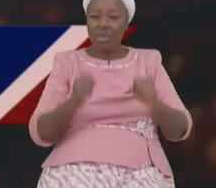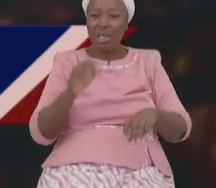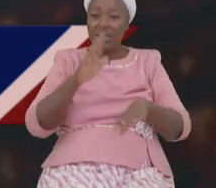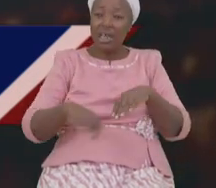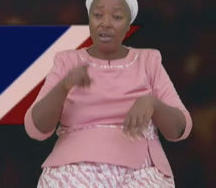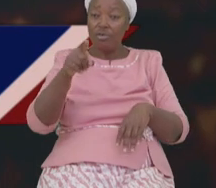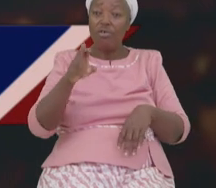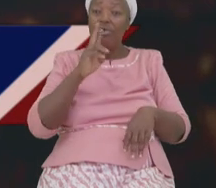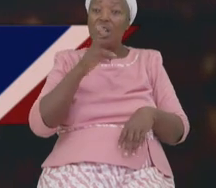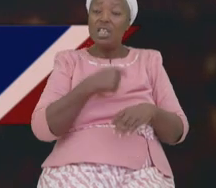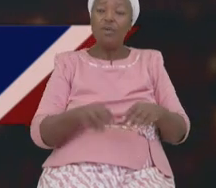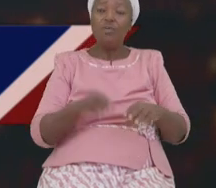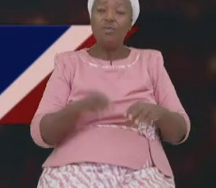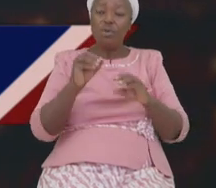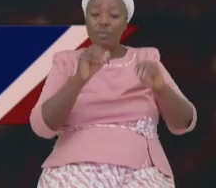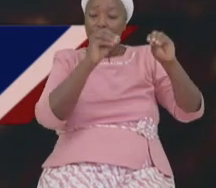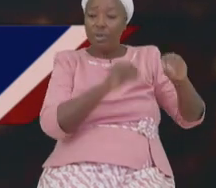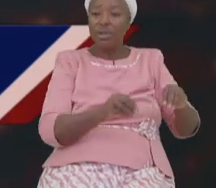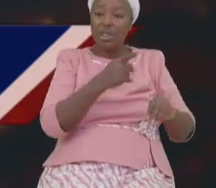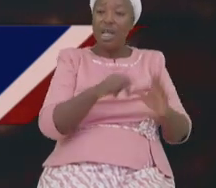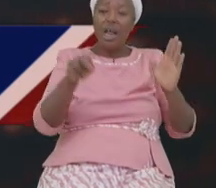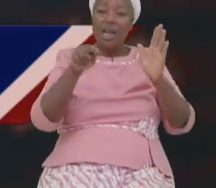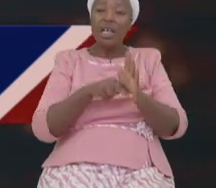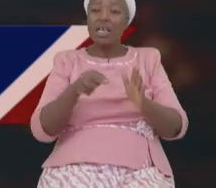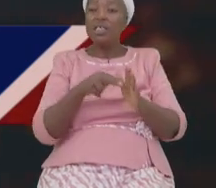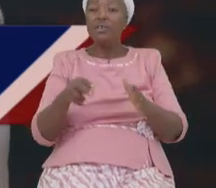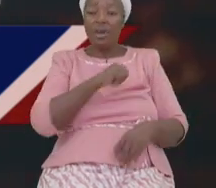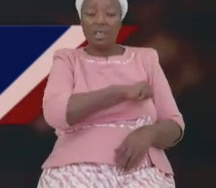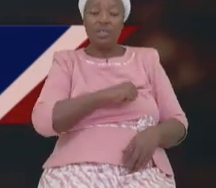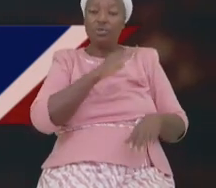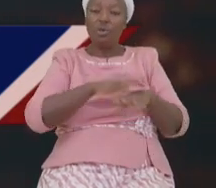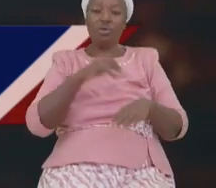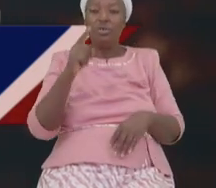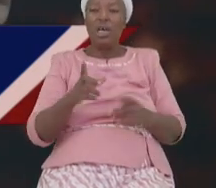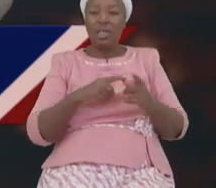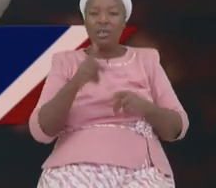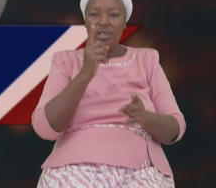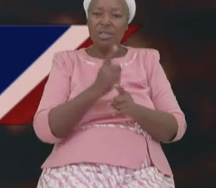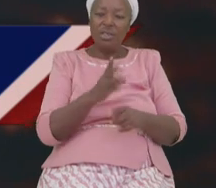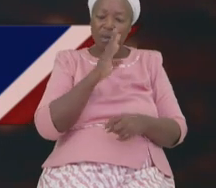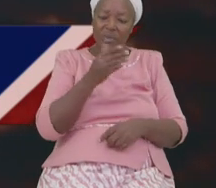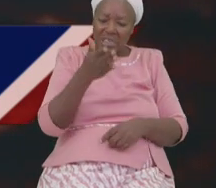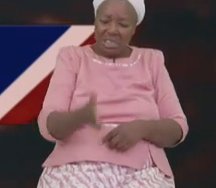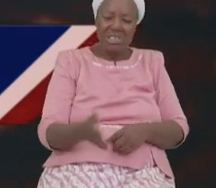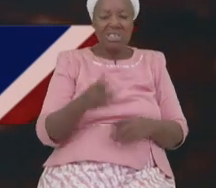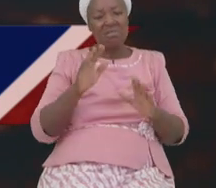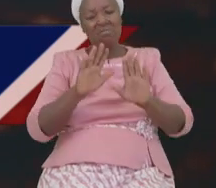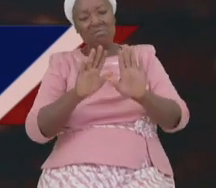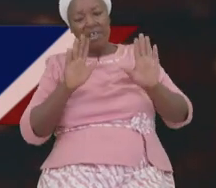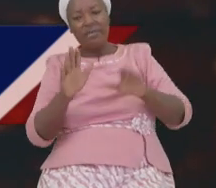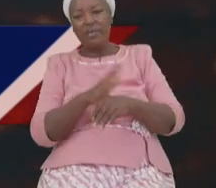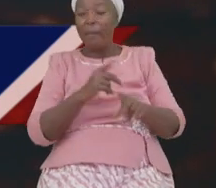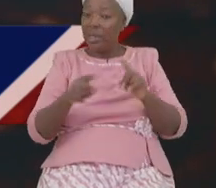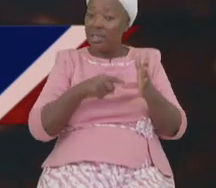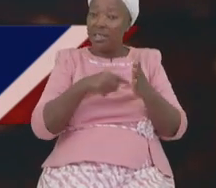will impose their negative attitude on you, and you'll just be there trembling. But this